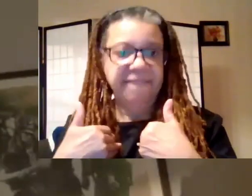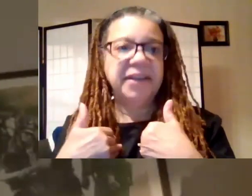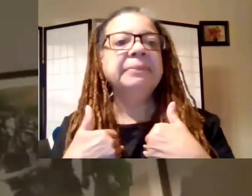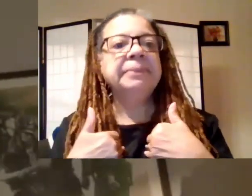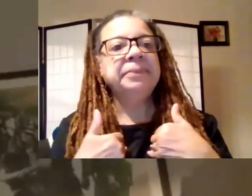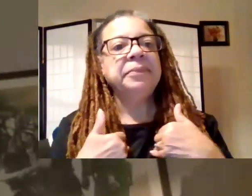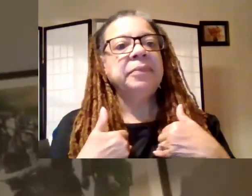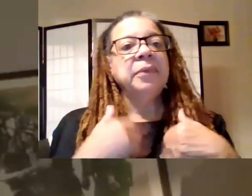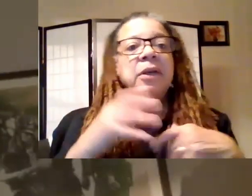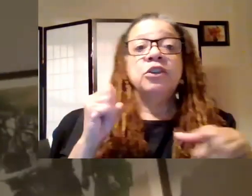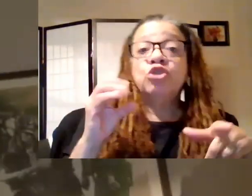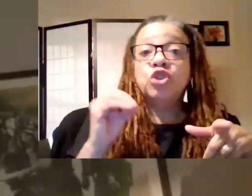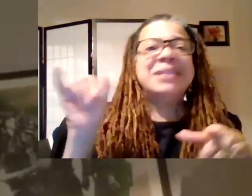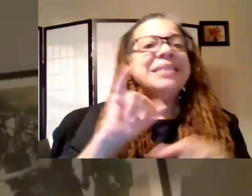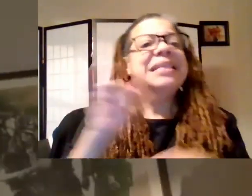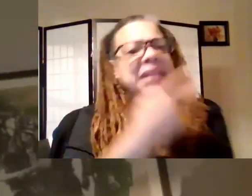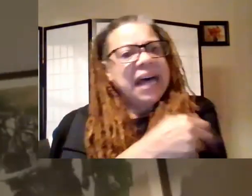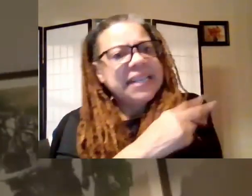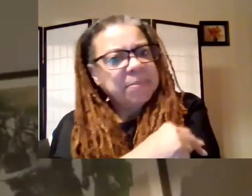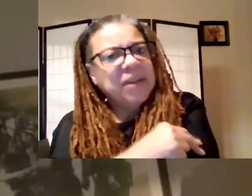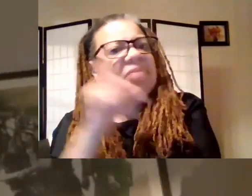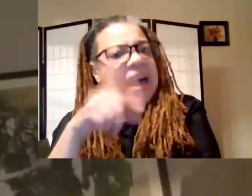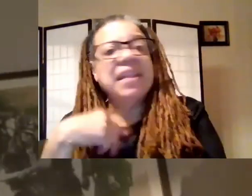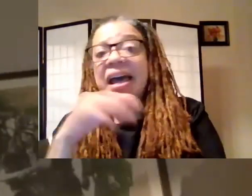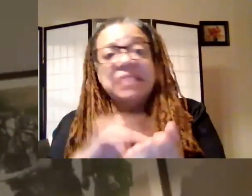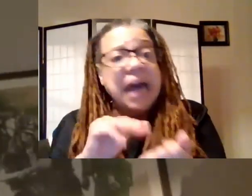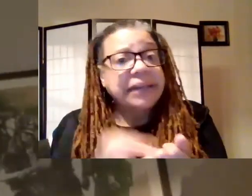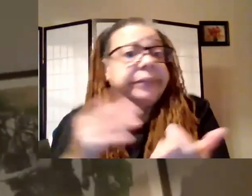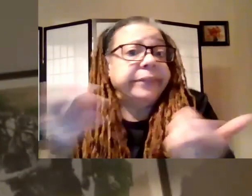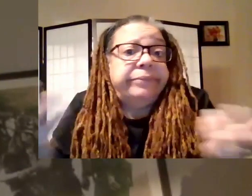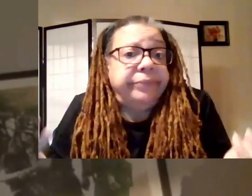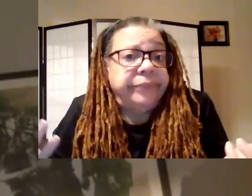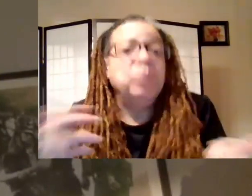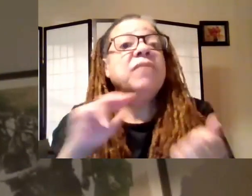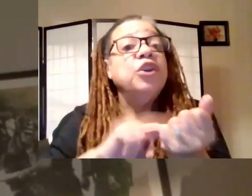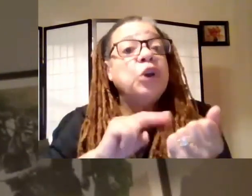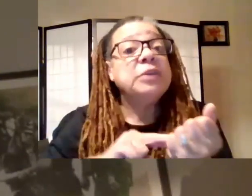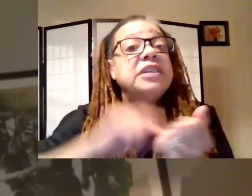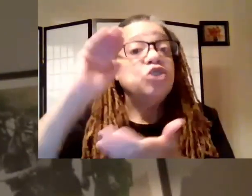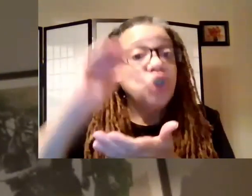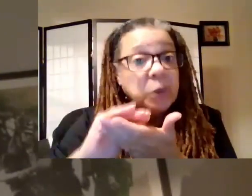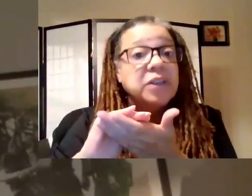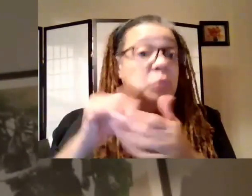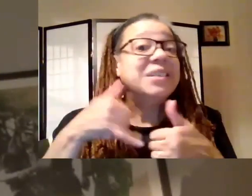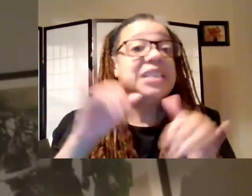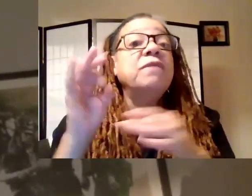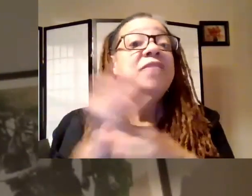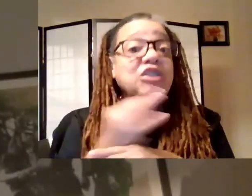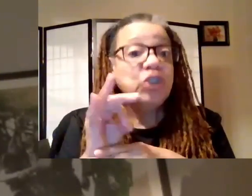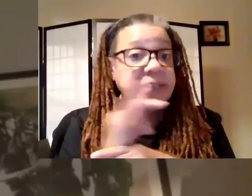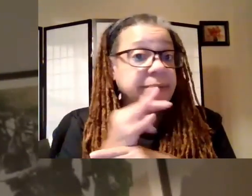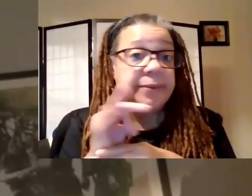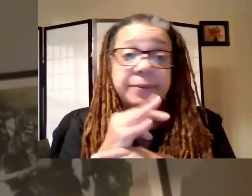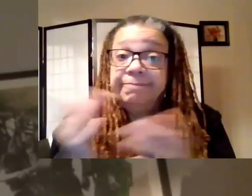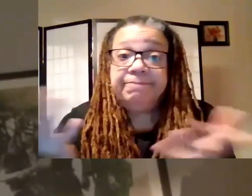like hospitals have to have doctors and nurses, and we have a nursing shortage, but we find a way to function. So what I'm hearing